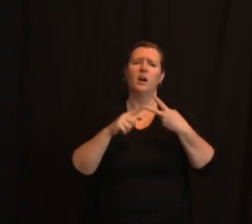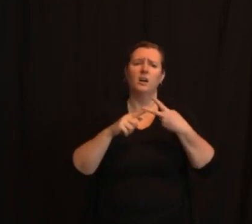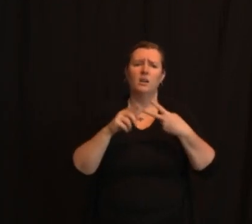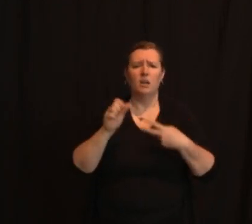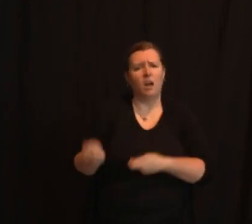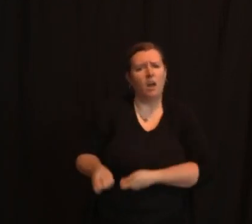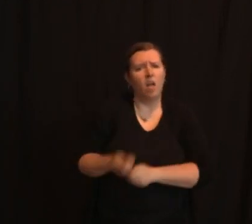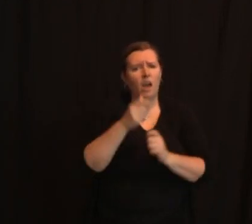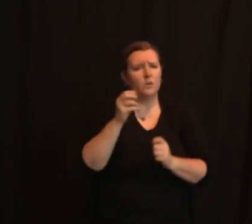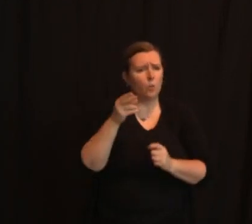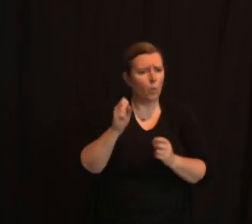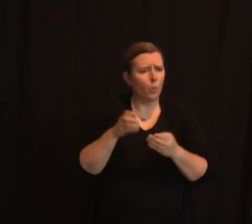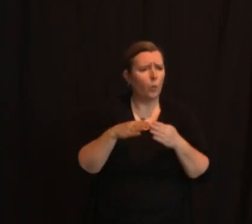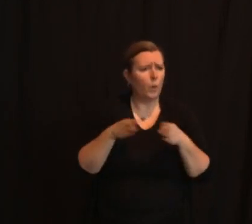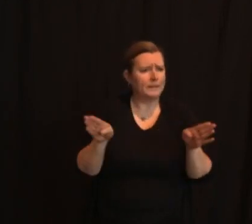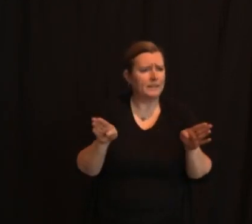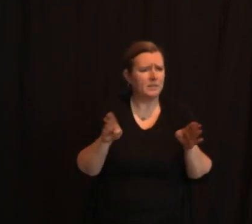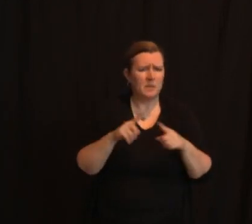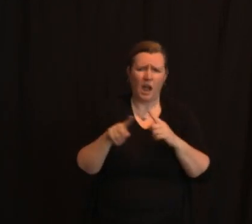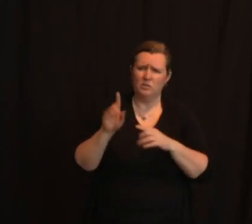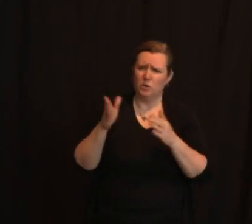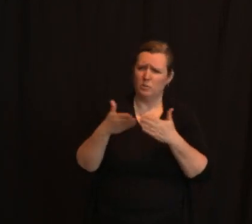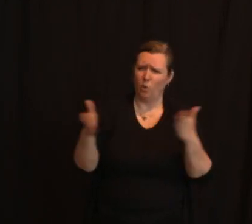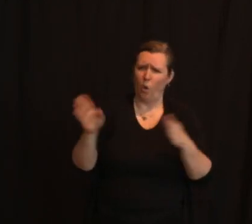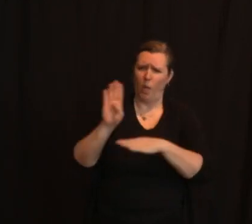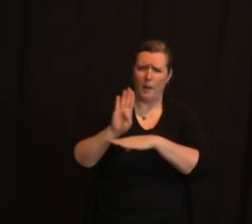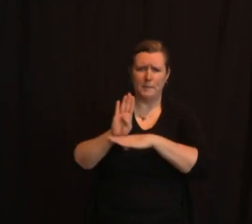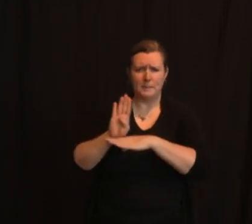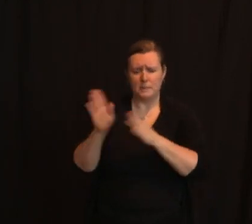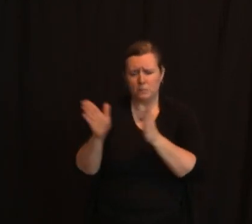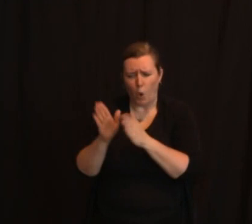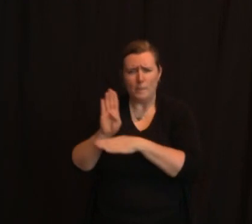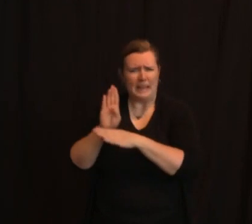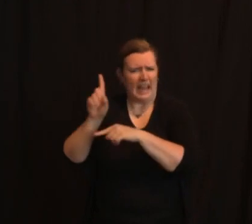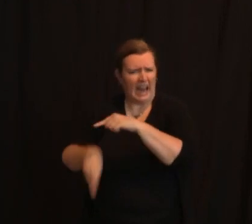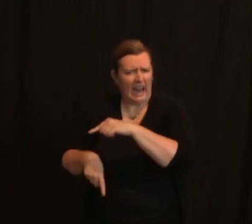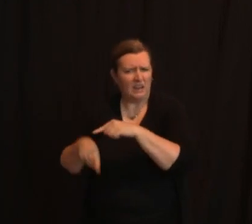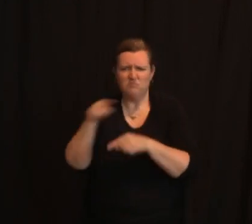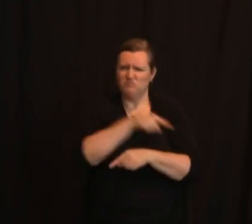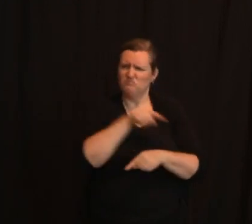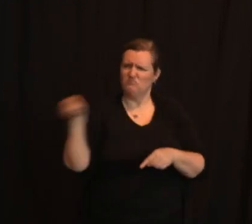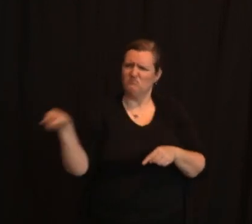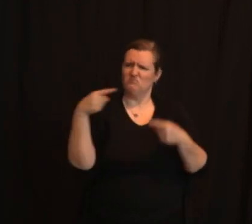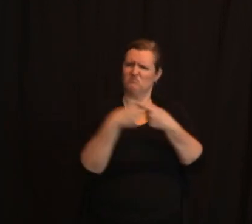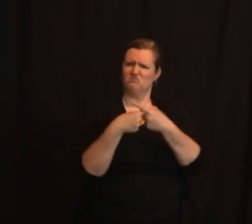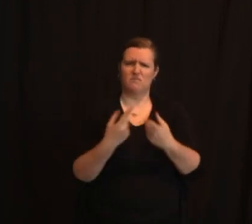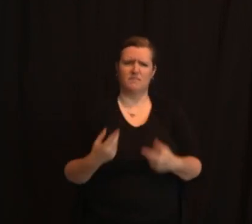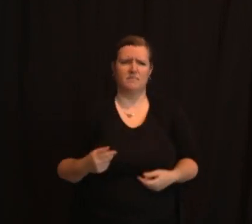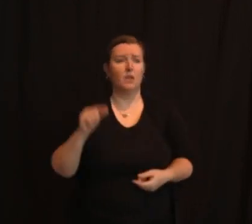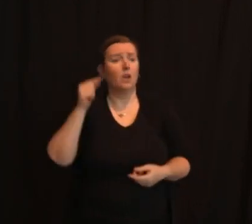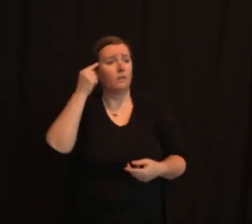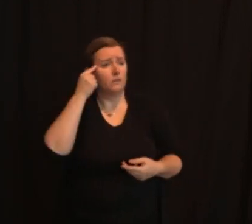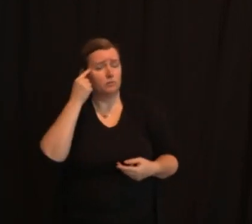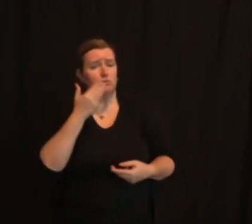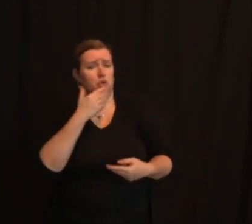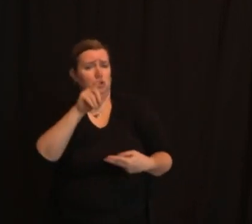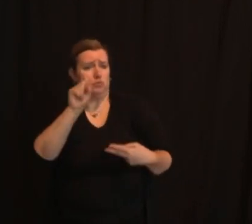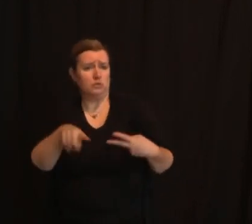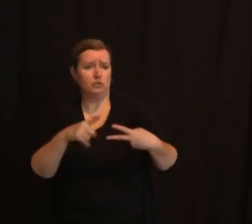Two very, very good questions, and answers I think are fairly straightforward.